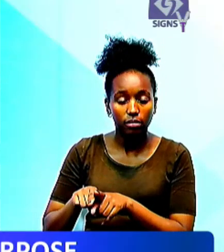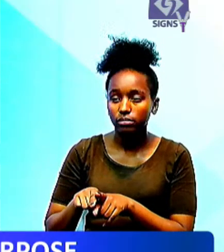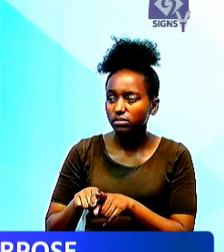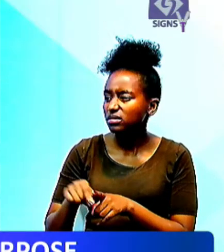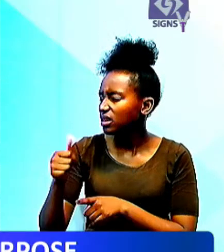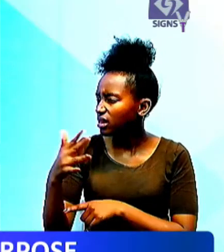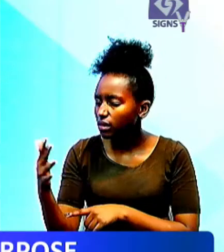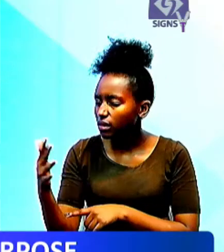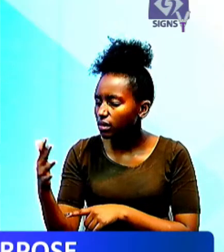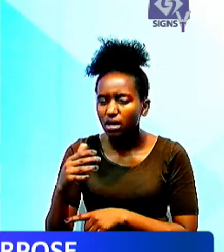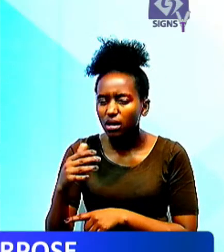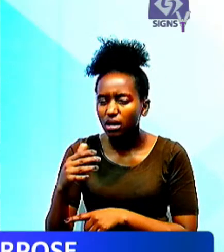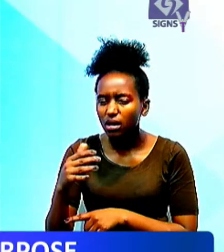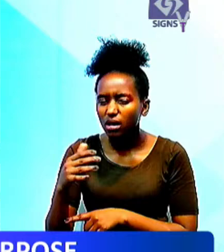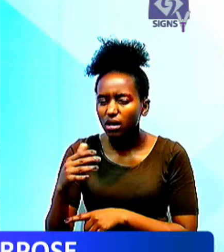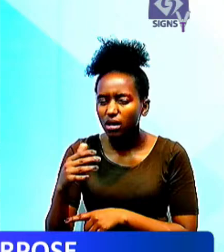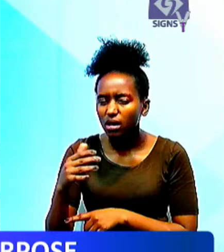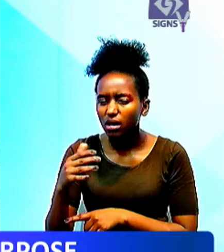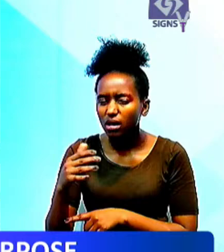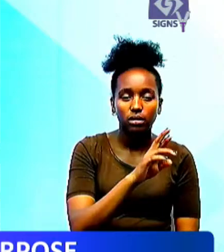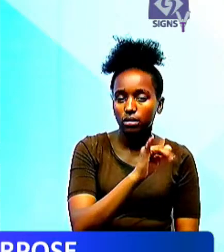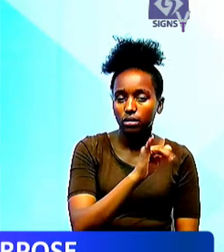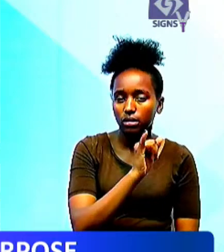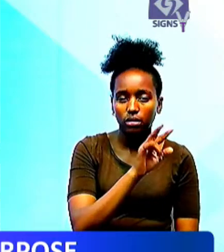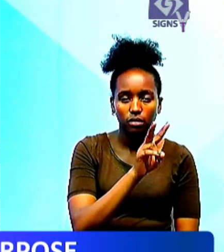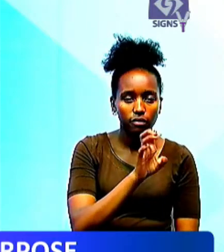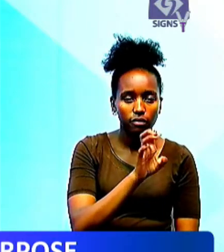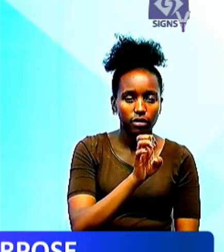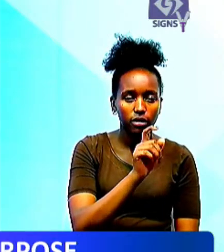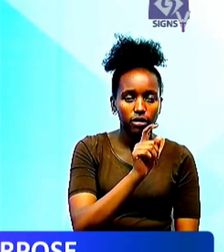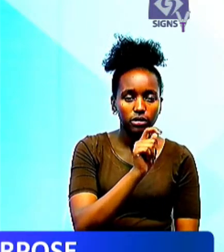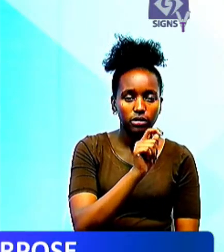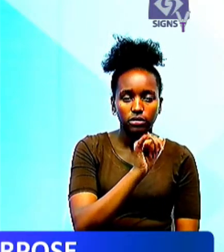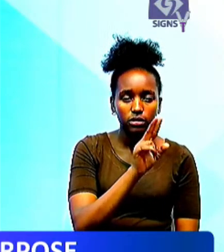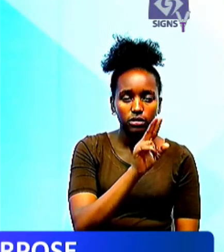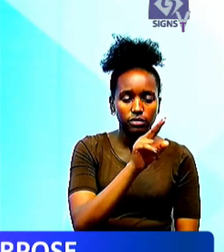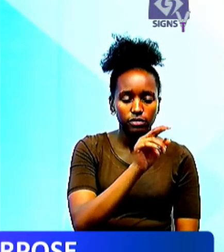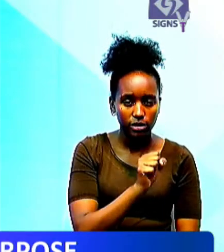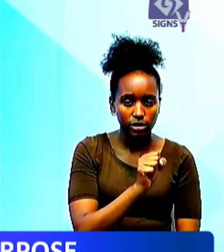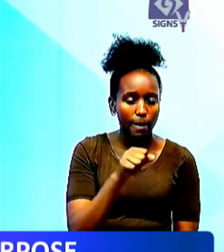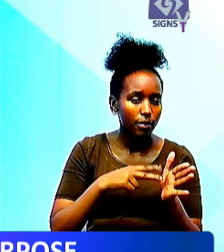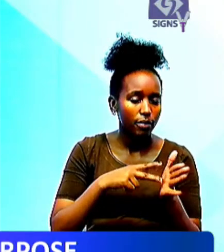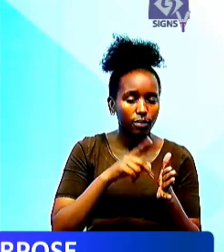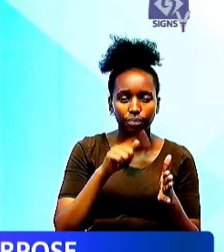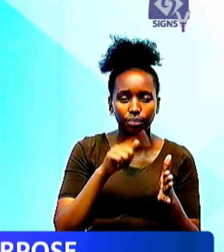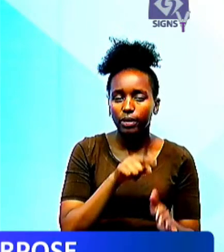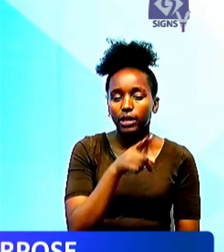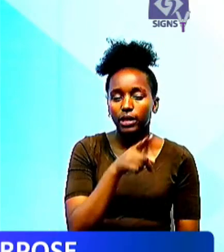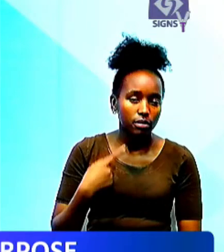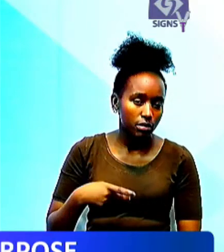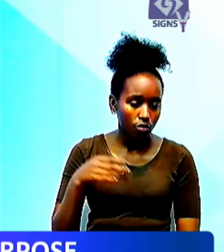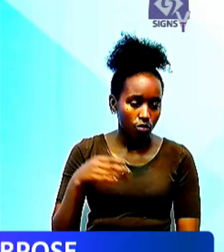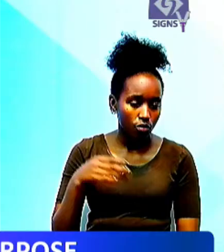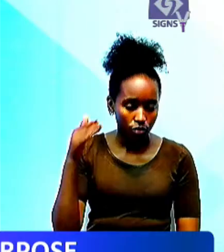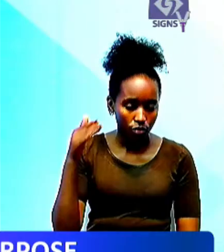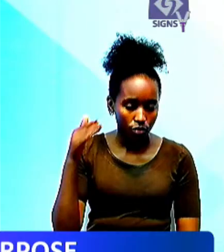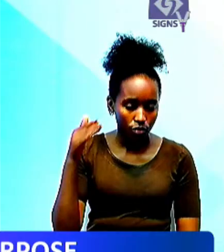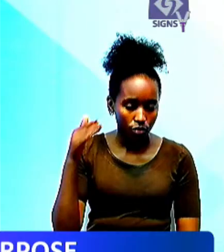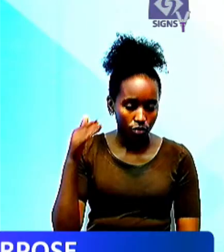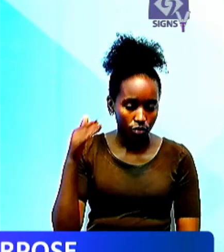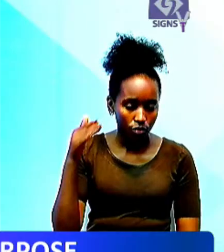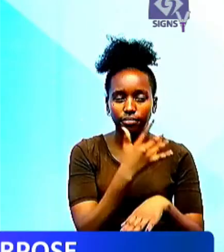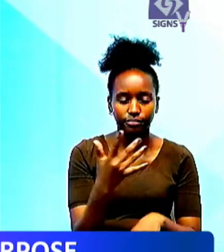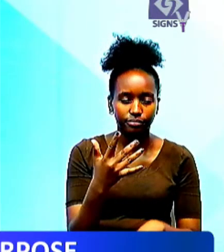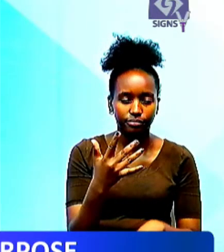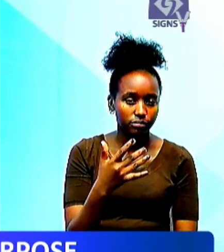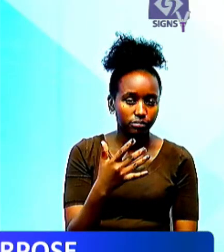derivatives. Derivatives. And it's a huge market. Derivatives trades in commodity. If today, and